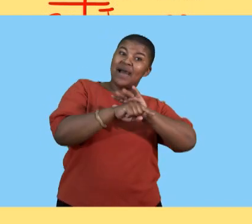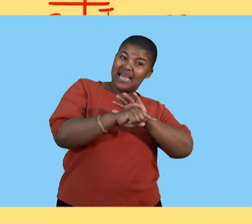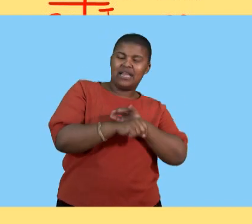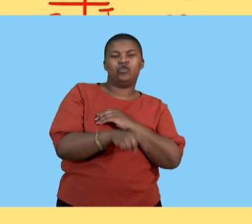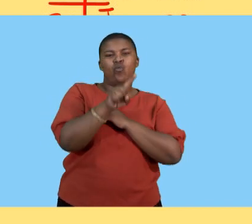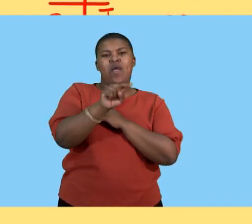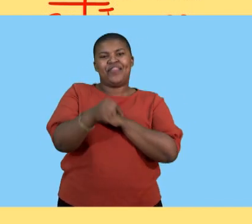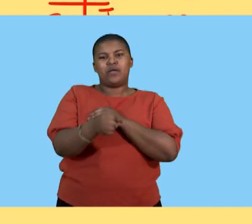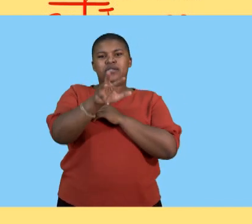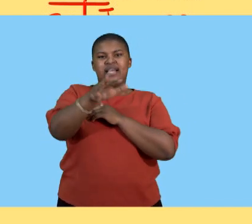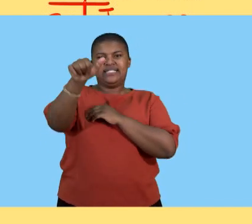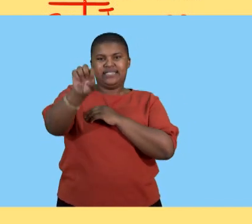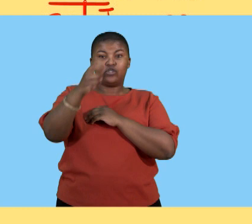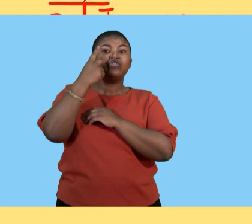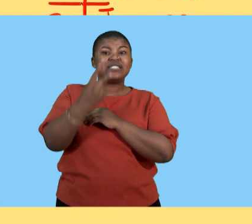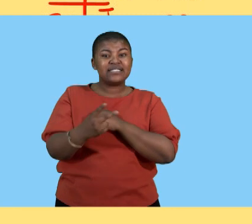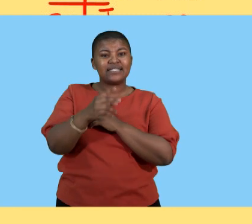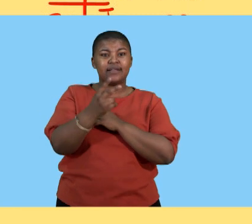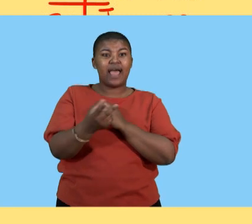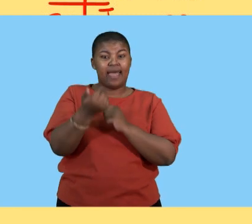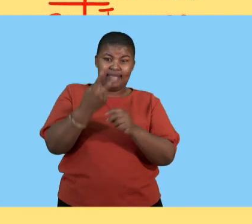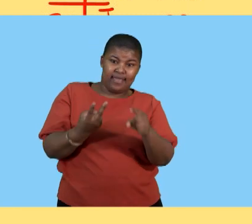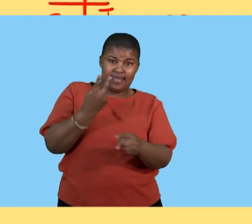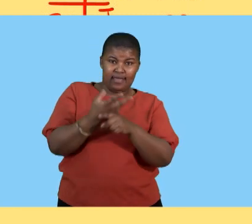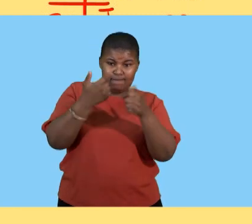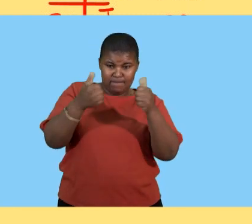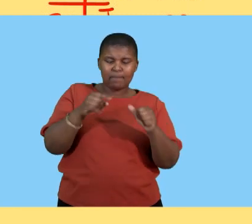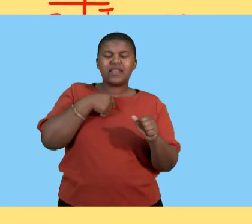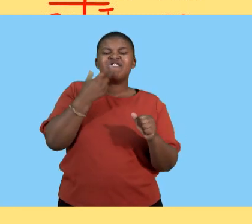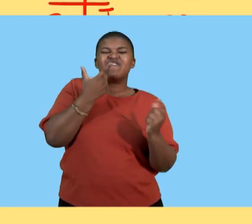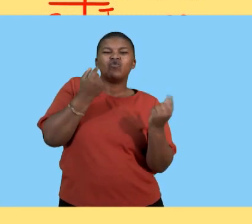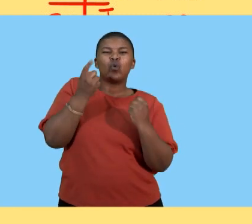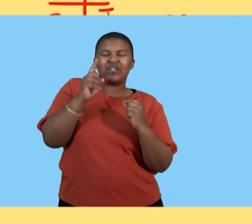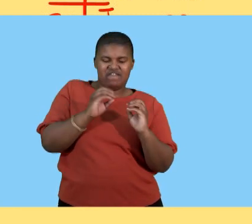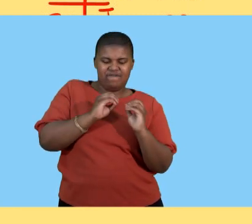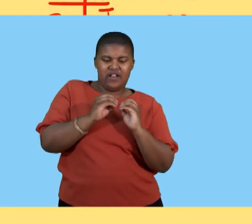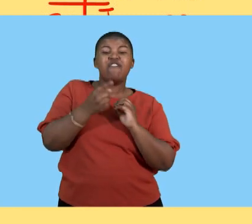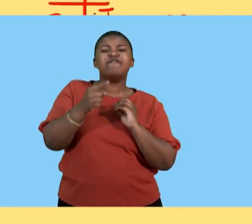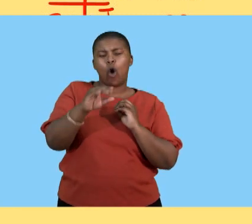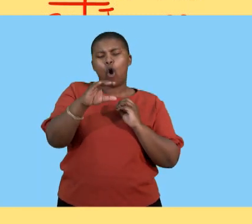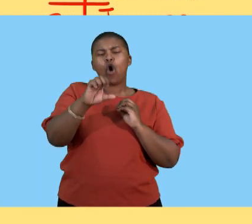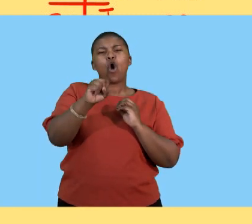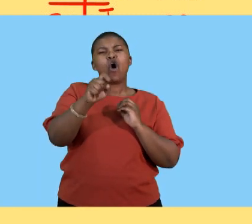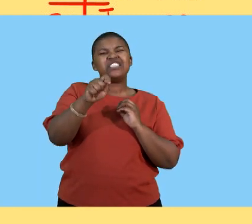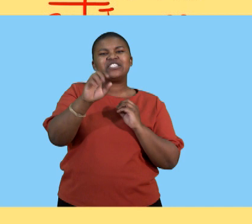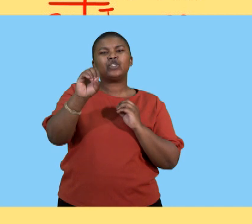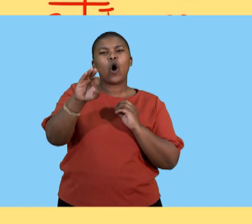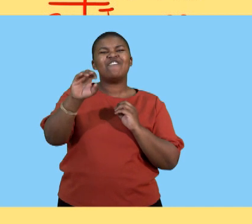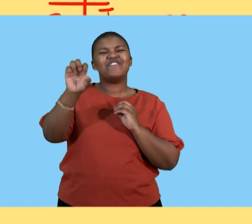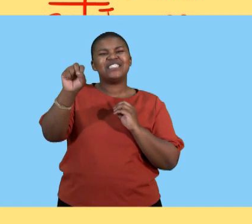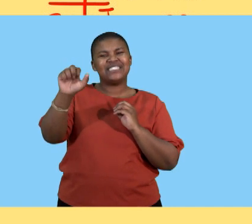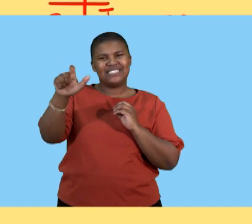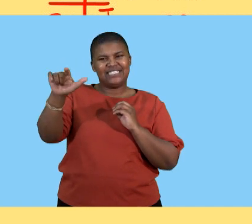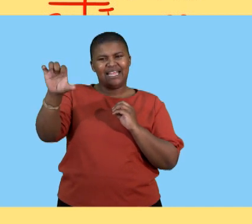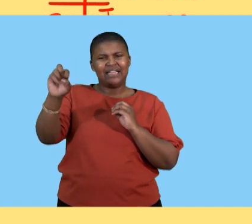minus 1,960. And then the second place I will make an adjustment is on my cost of sales, where I'll